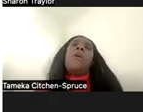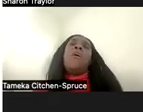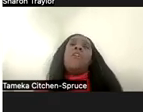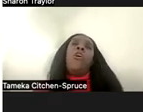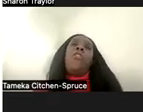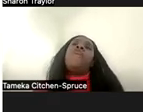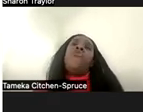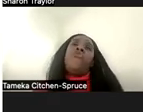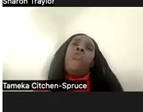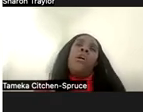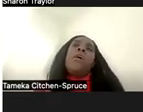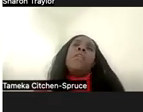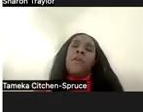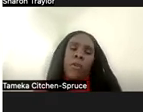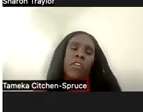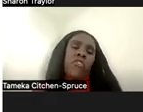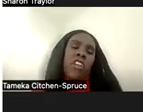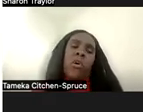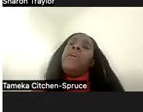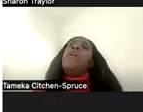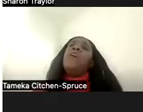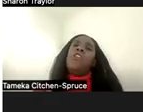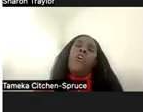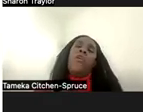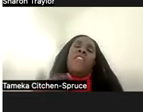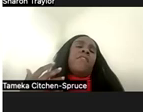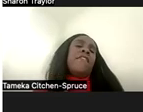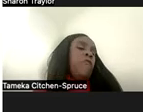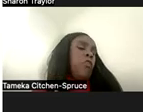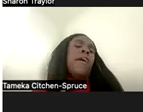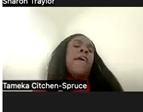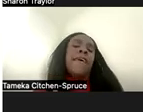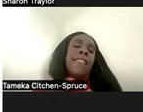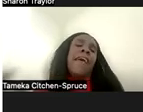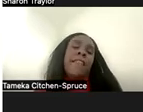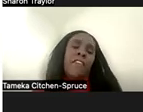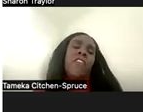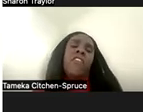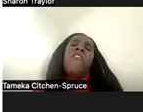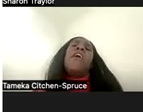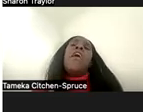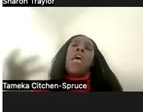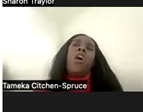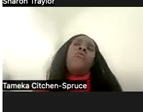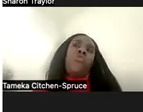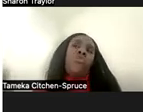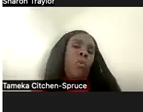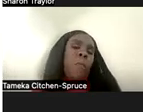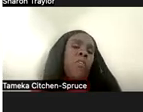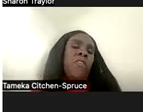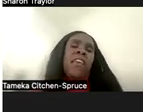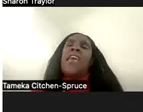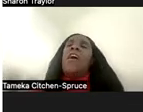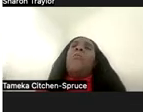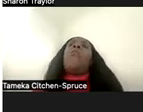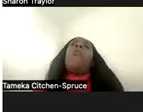for, not just your liberation or, it's for the collective, because if it helps,